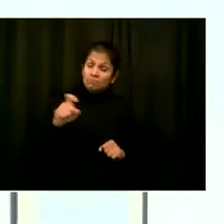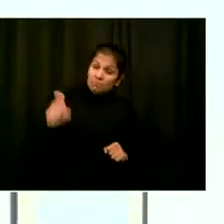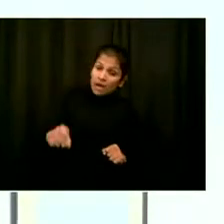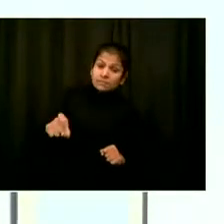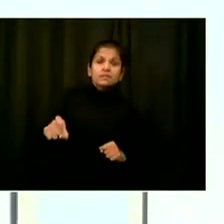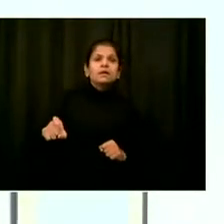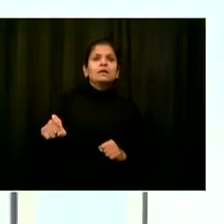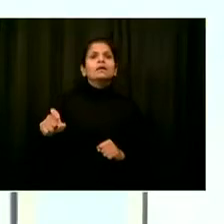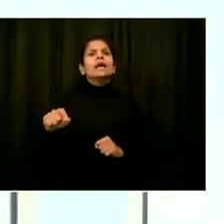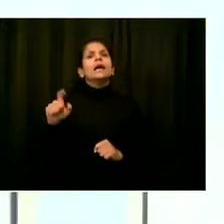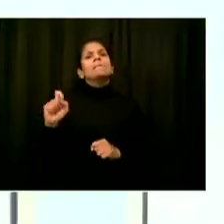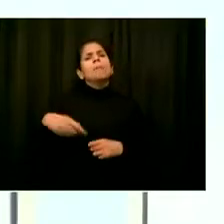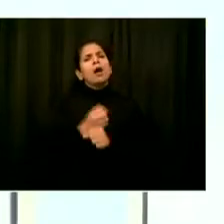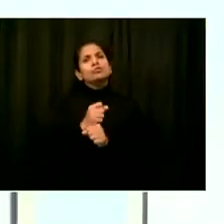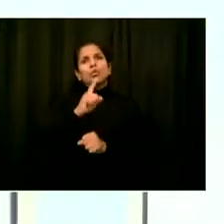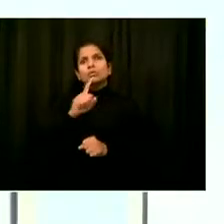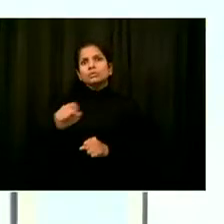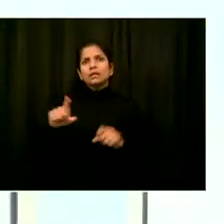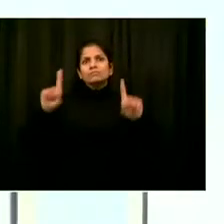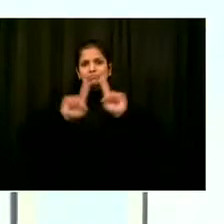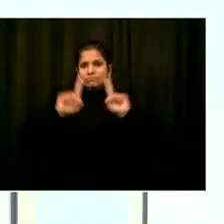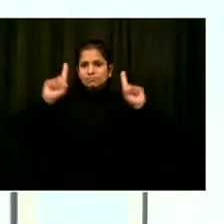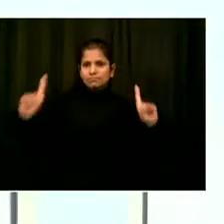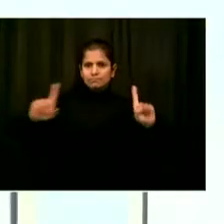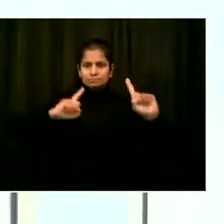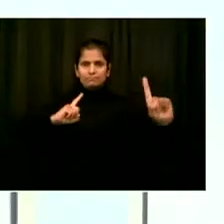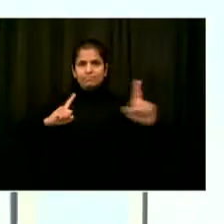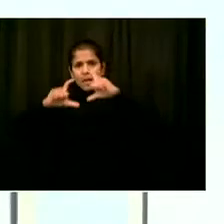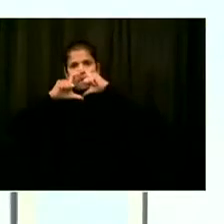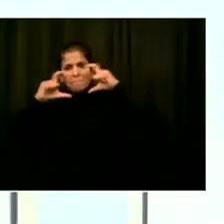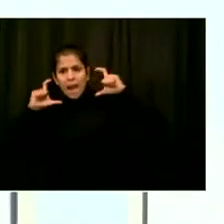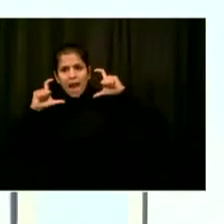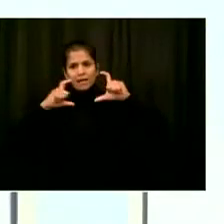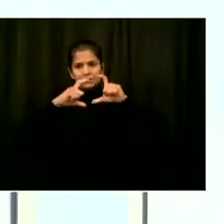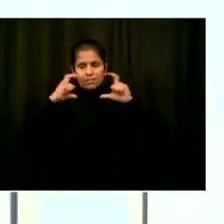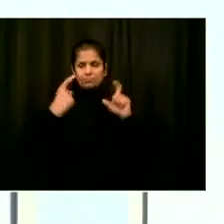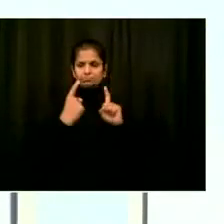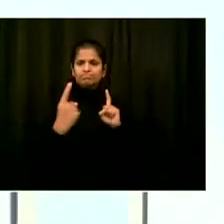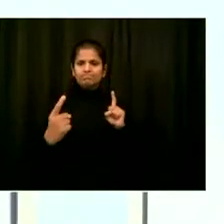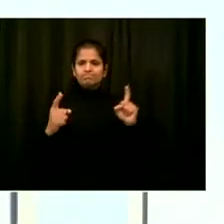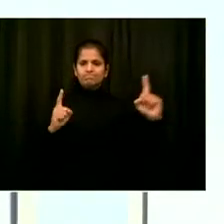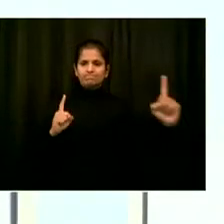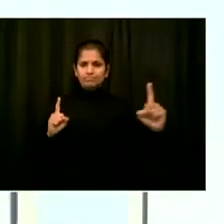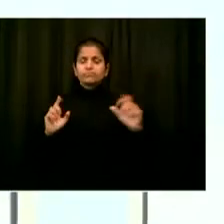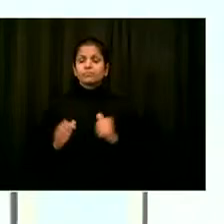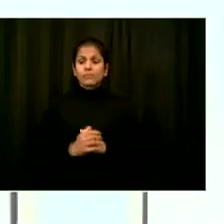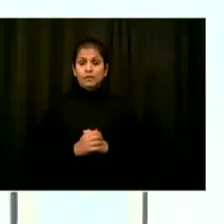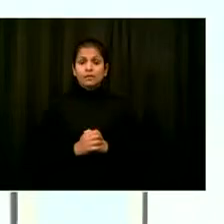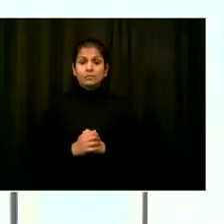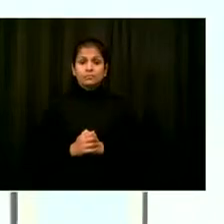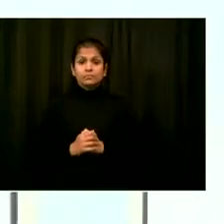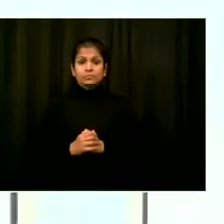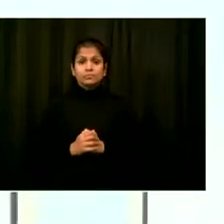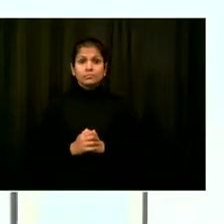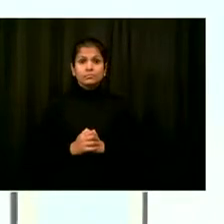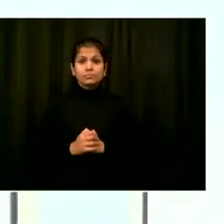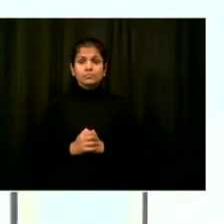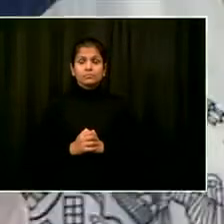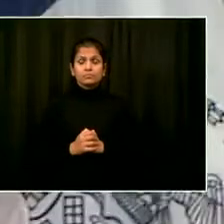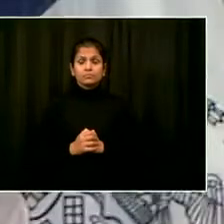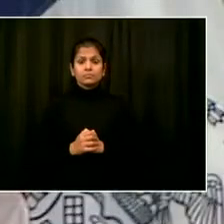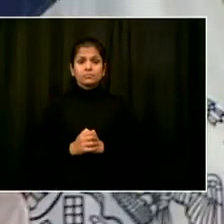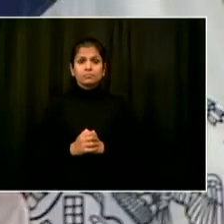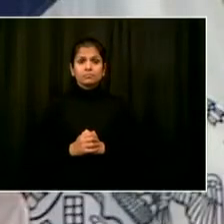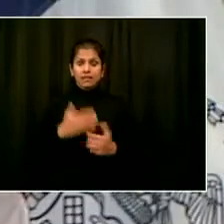rules around distancing and wearing masks because those have been major contributors to spread thank you Doctor go